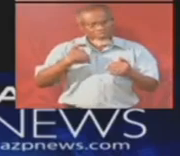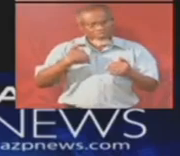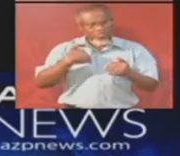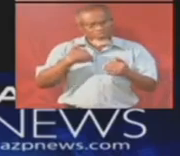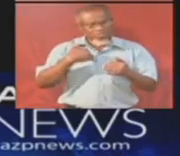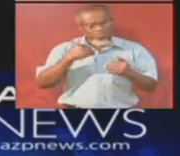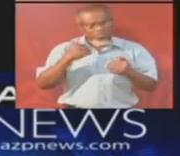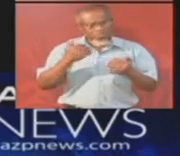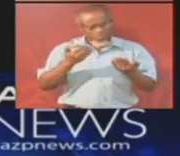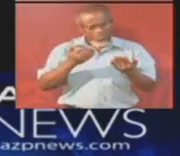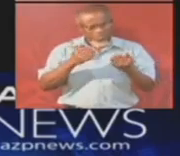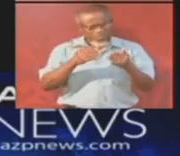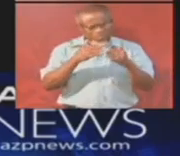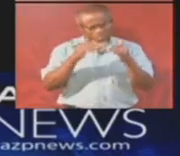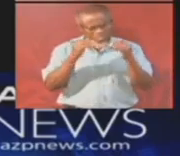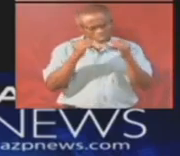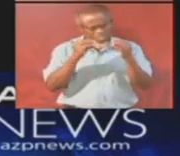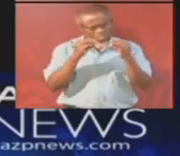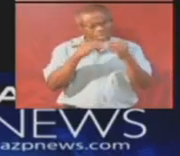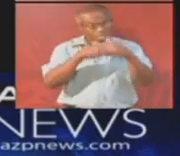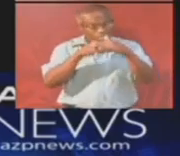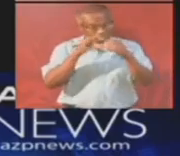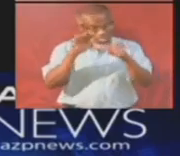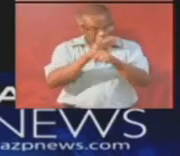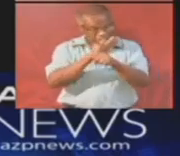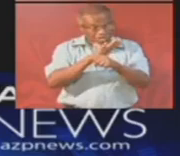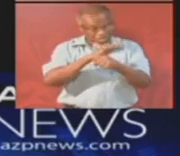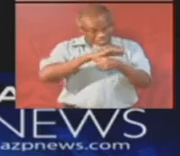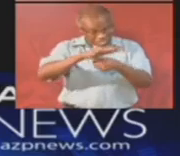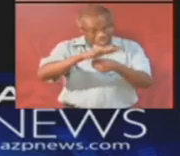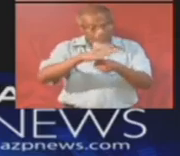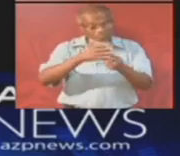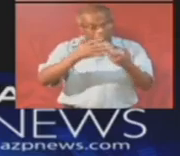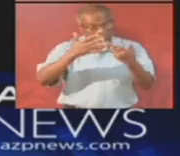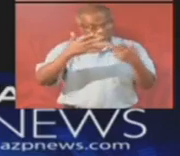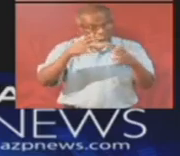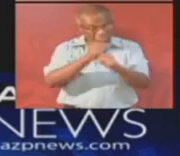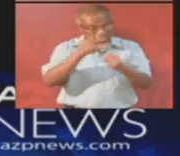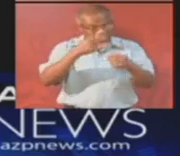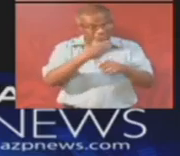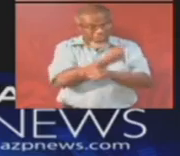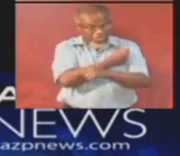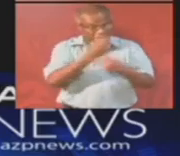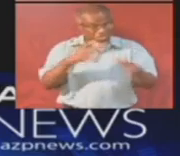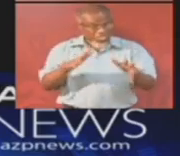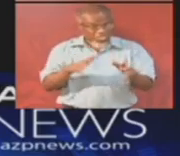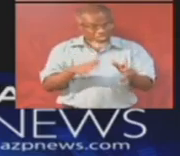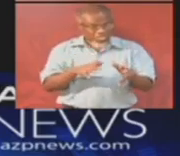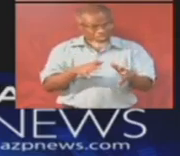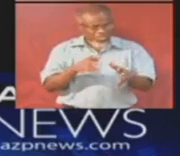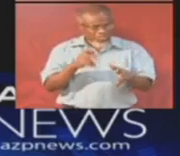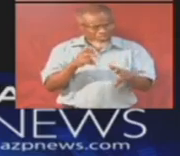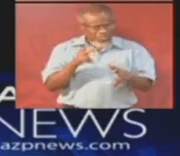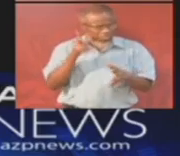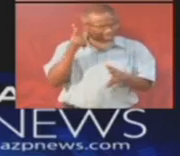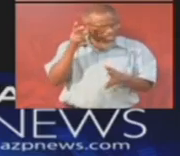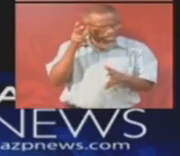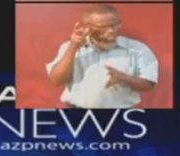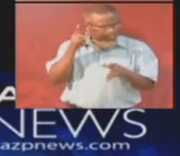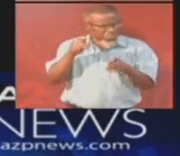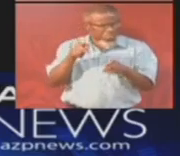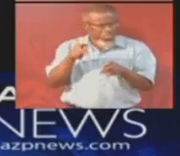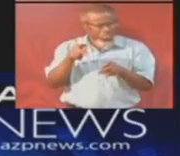AZP News has at least one case where a 67-year-old gentleman who is diabetic and he has some heart